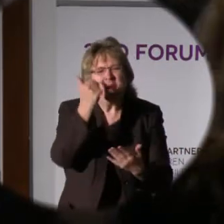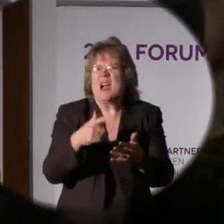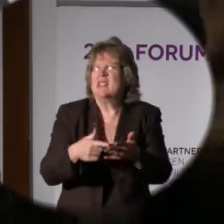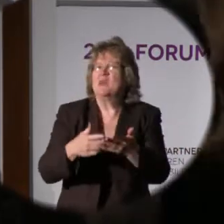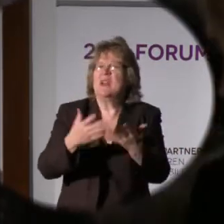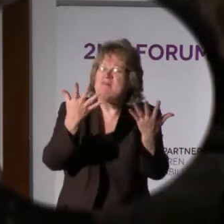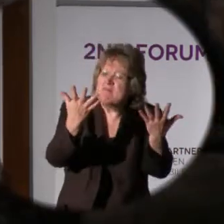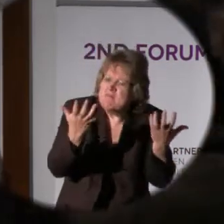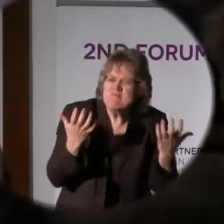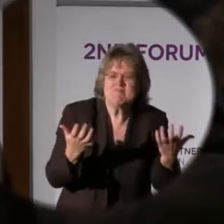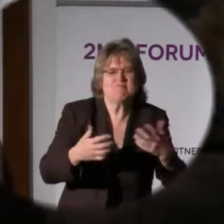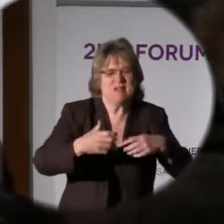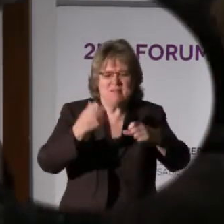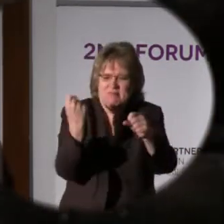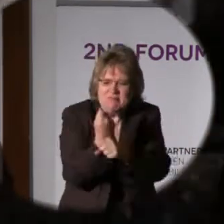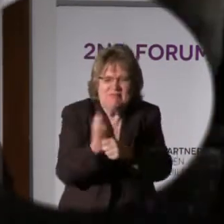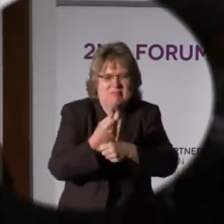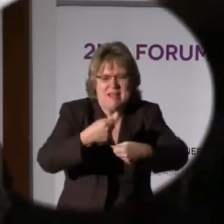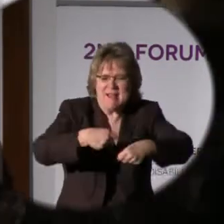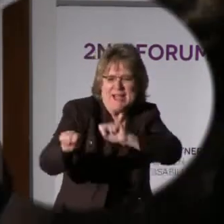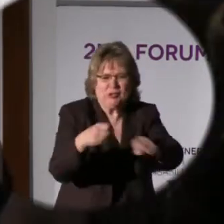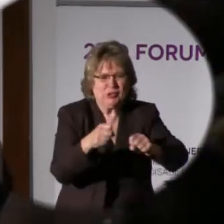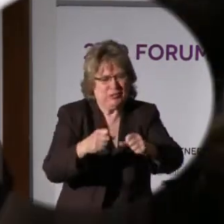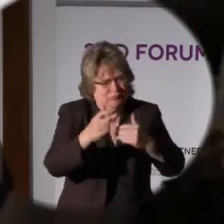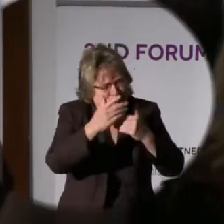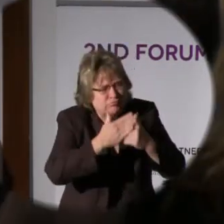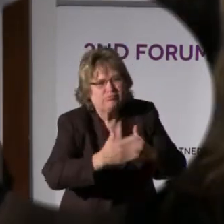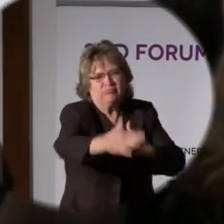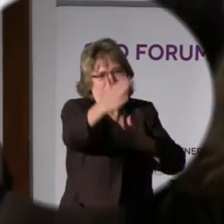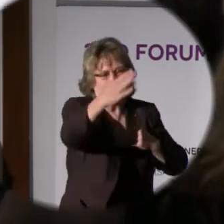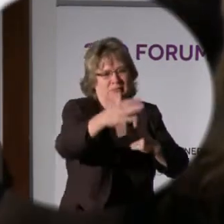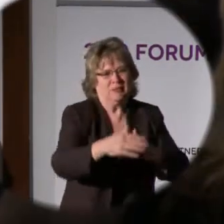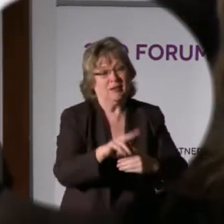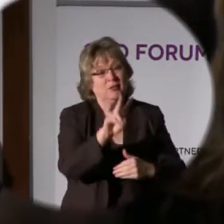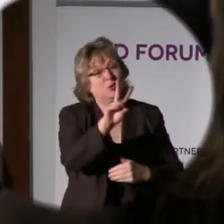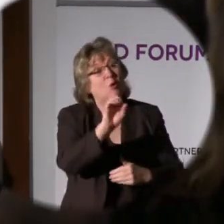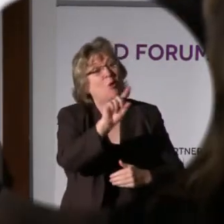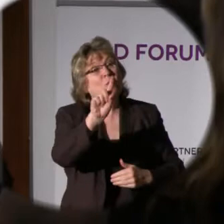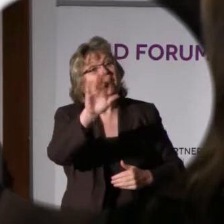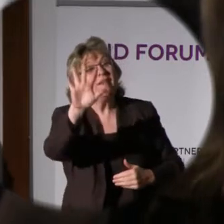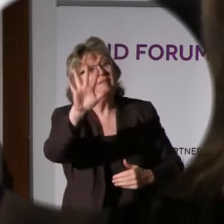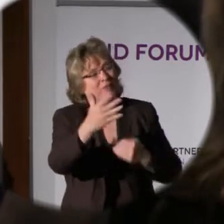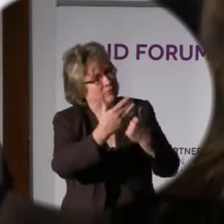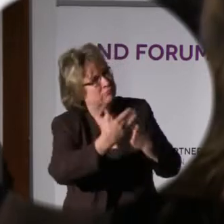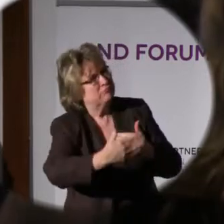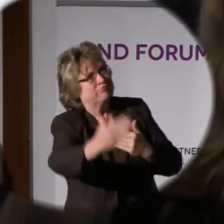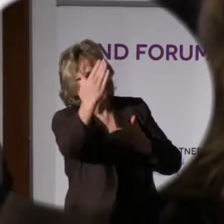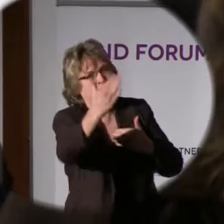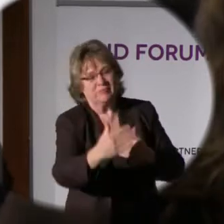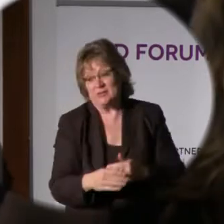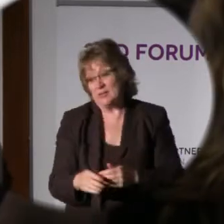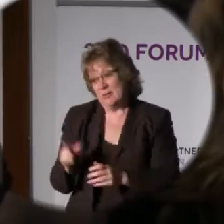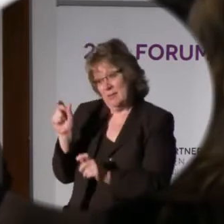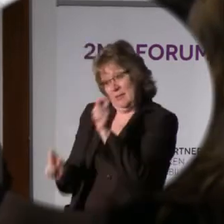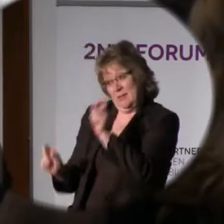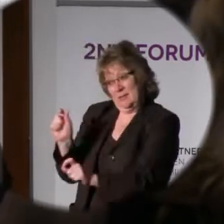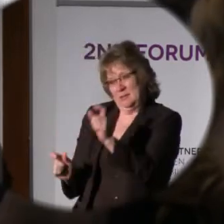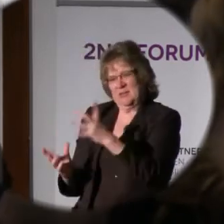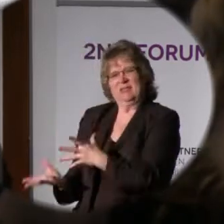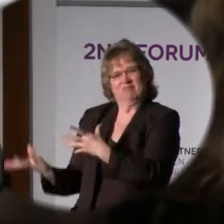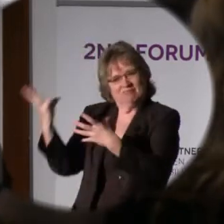the high-level meeting on disability and development, and launching of the United